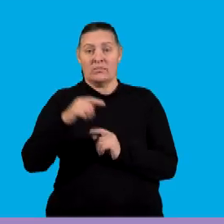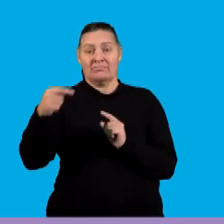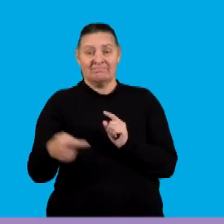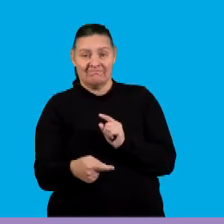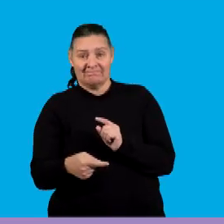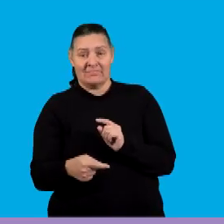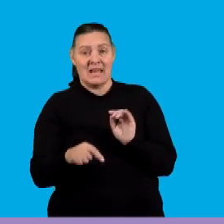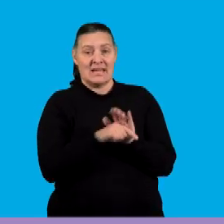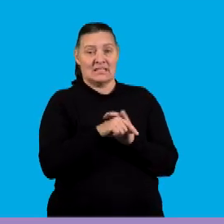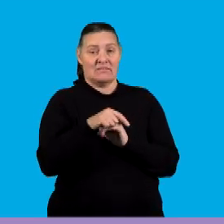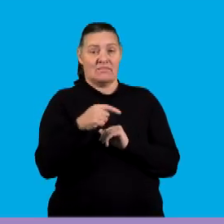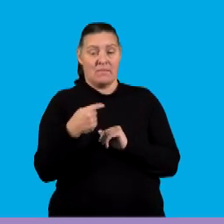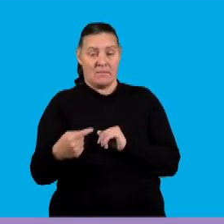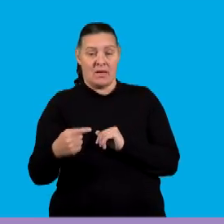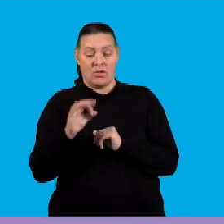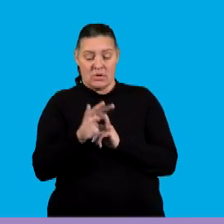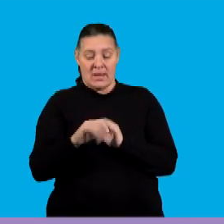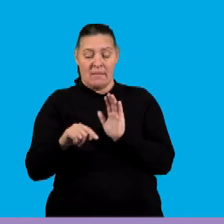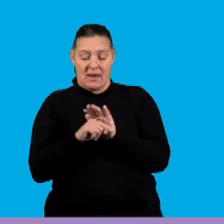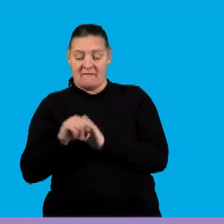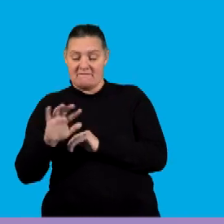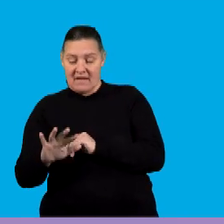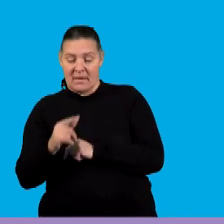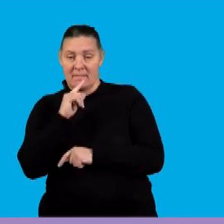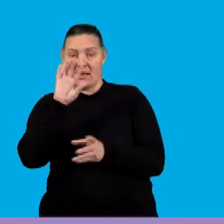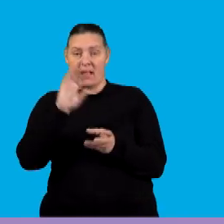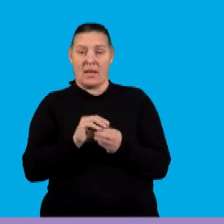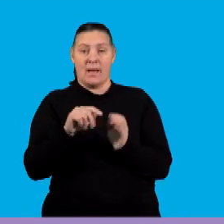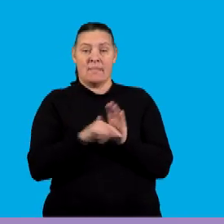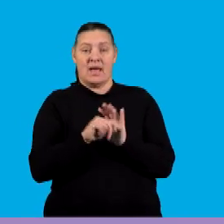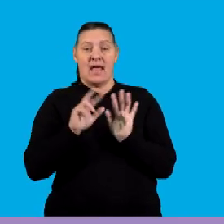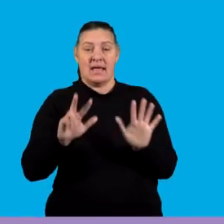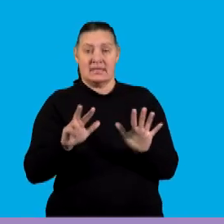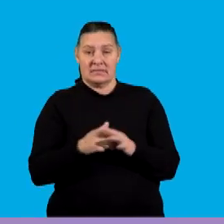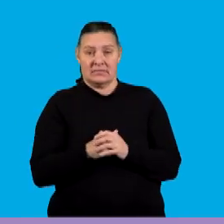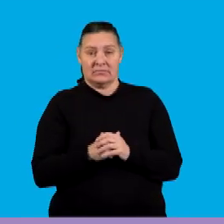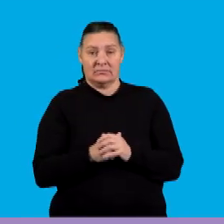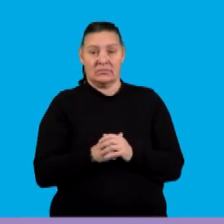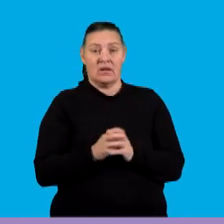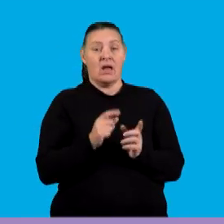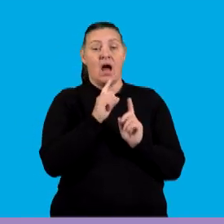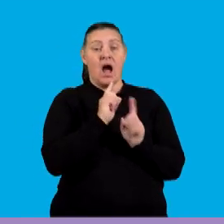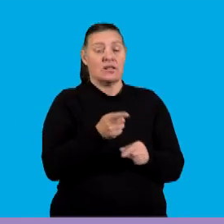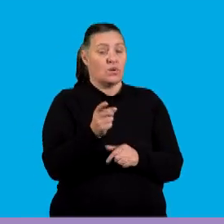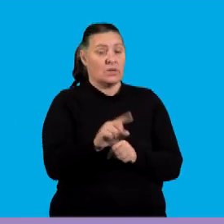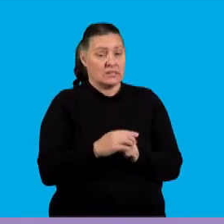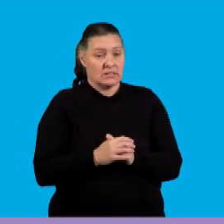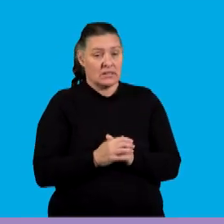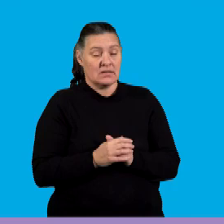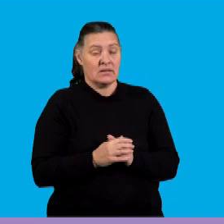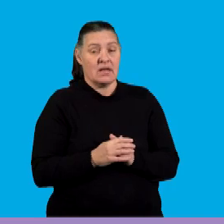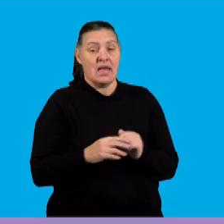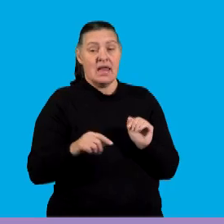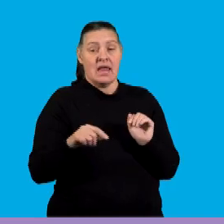then what is a -3 minus a 5, that is a -8. And our answer here is going to